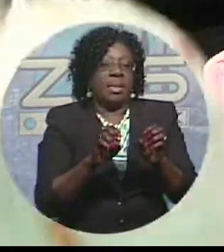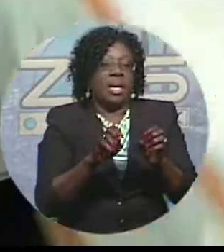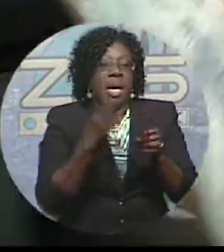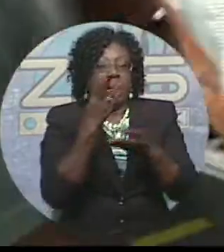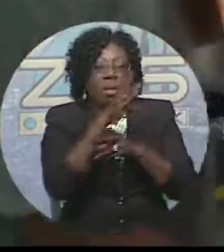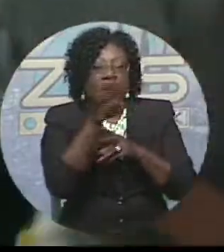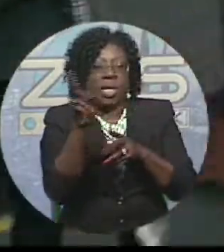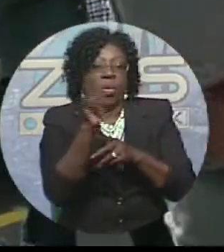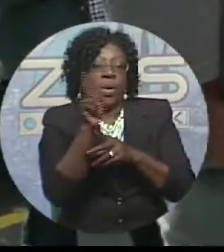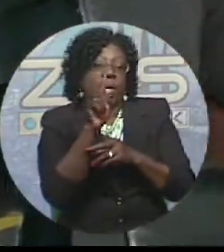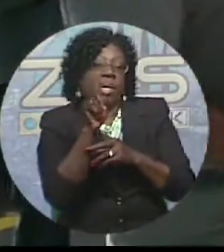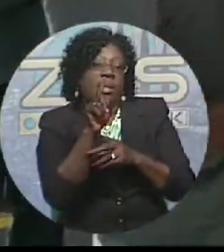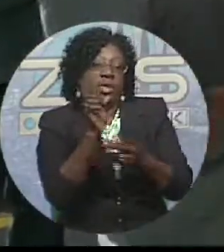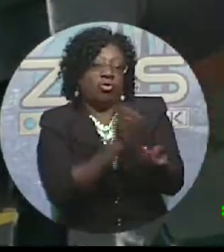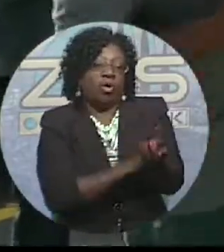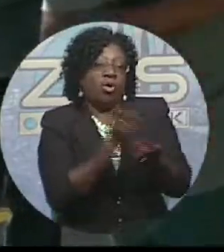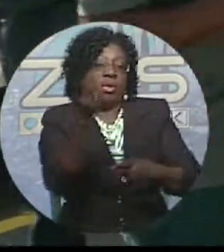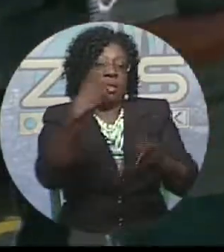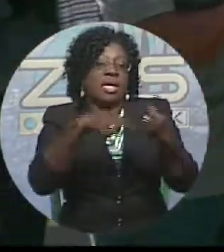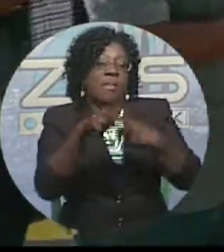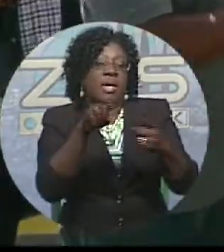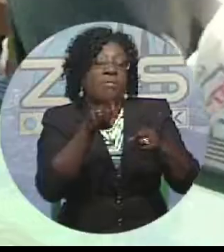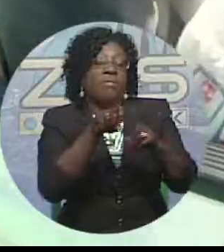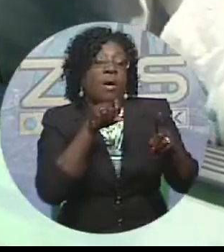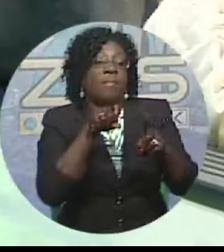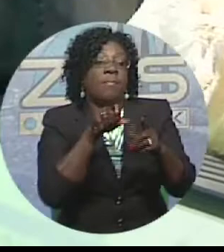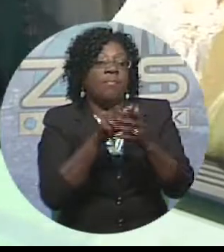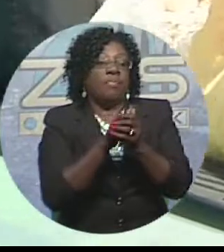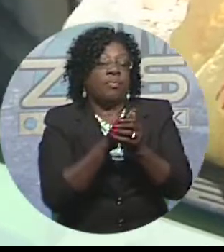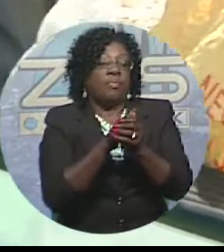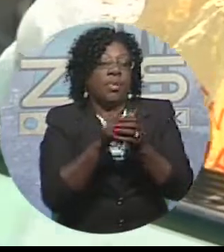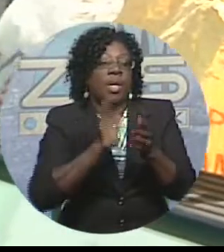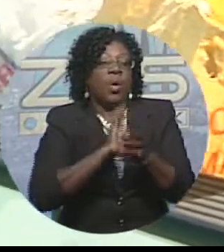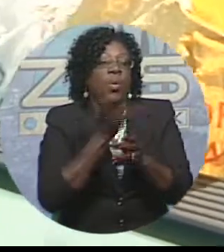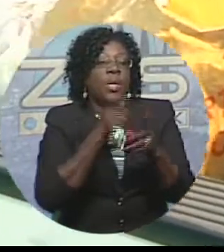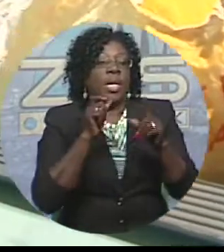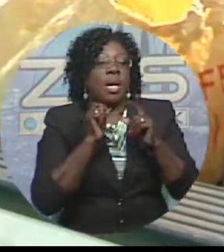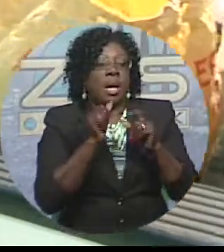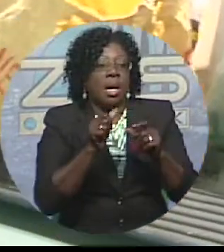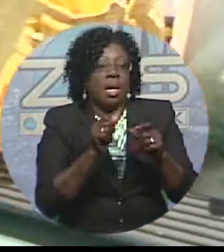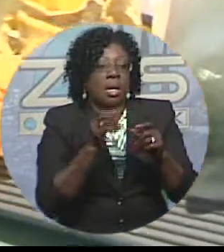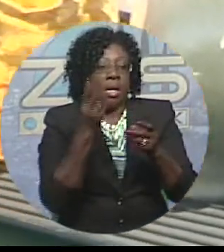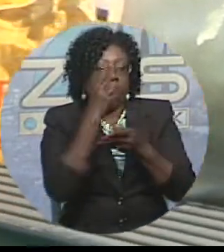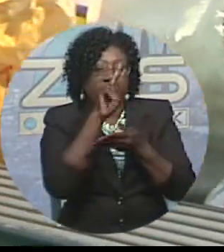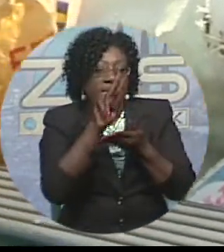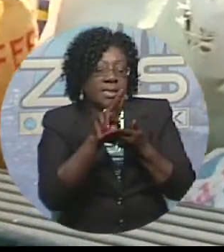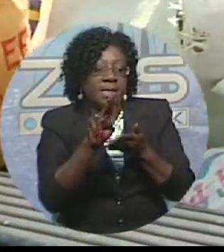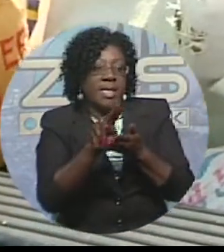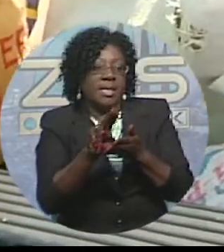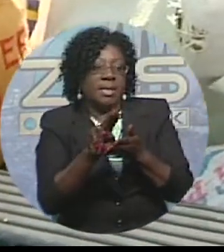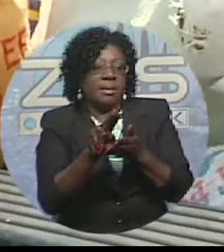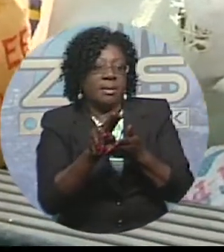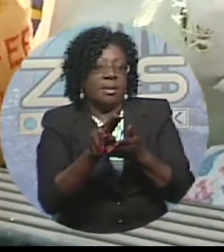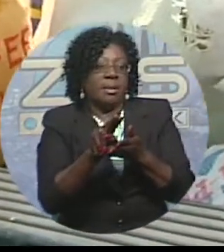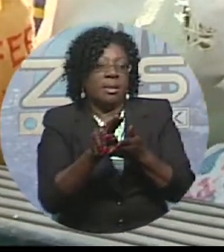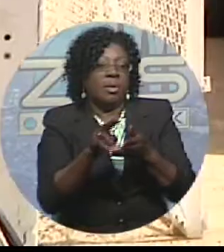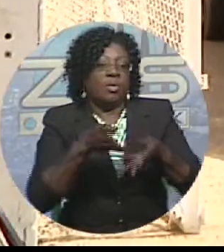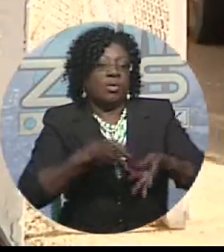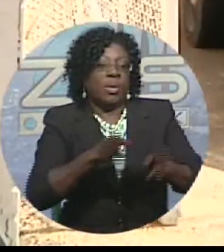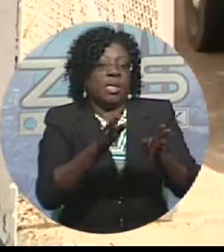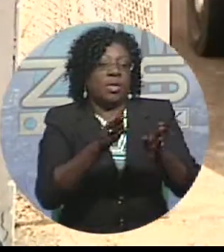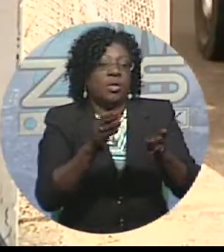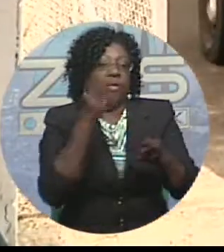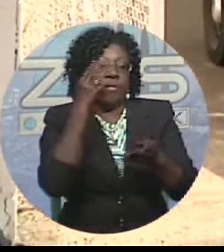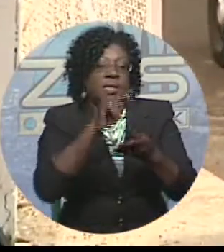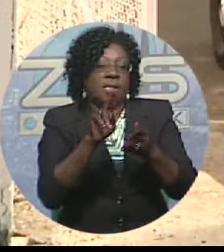And we won't say so much about that, obviously, but we are pursuing those methods of investigation.